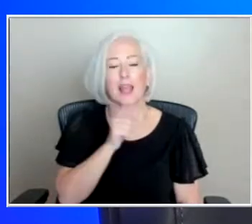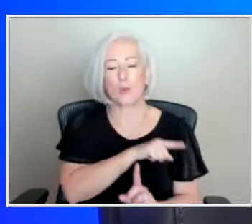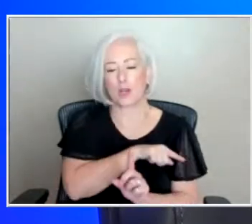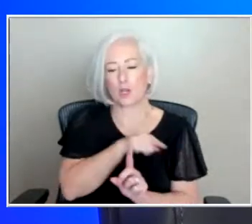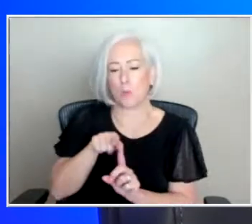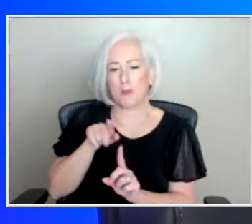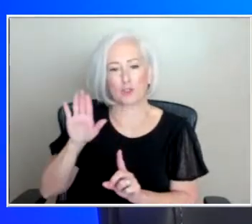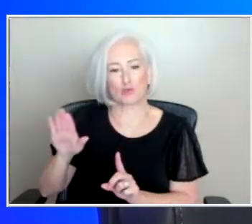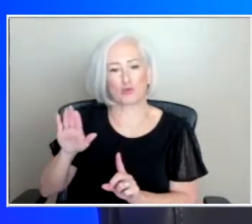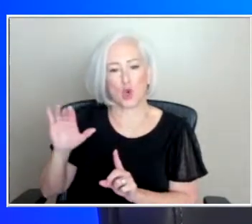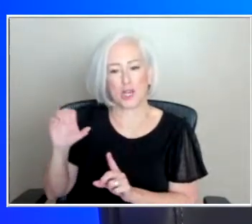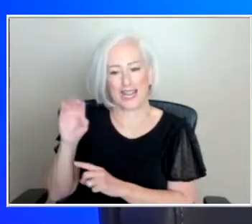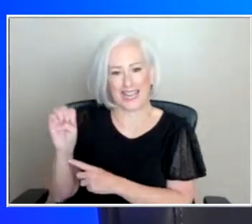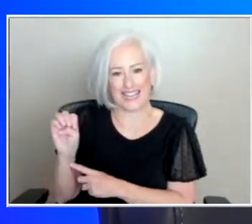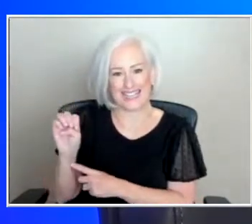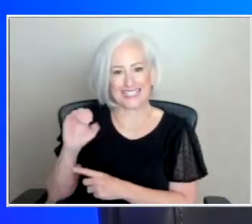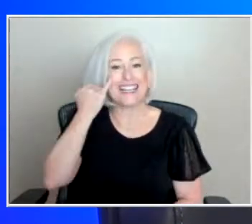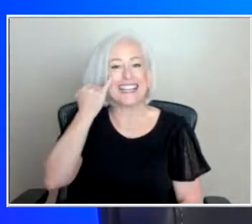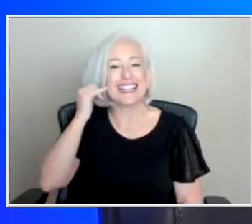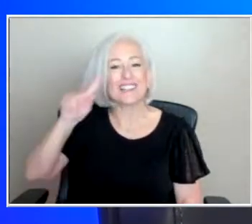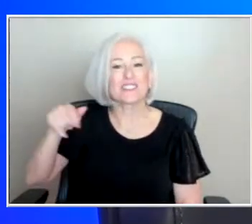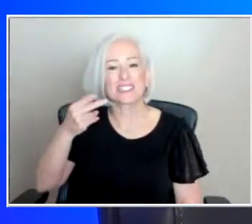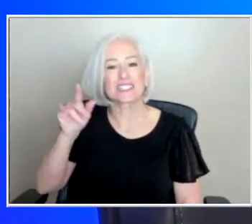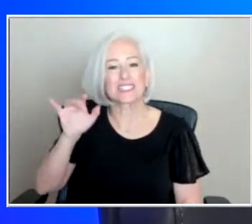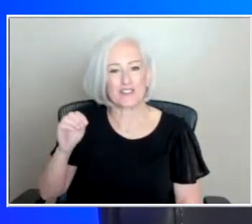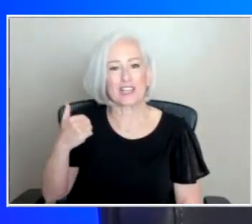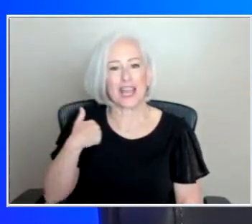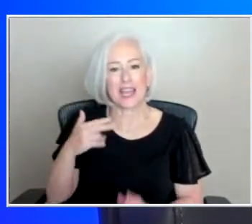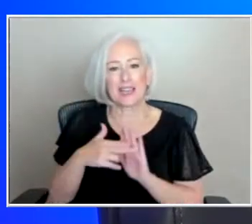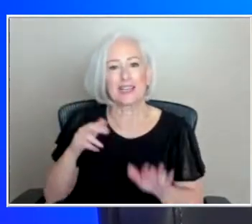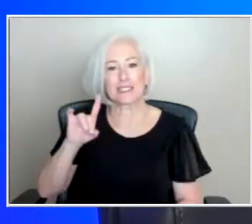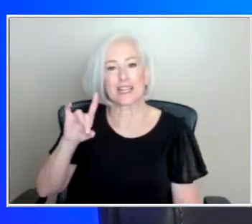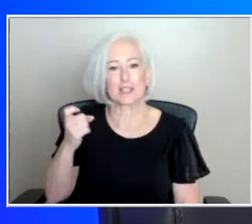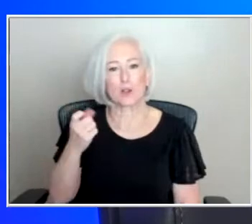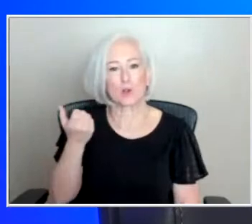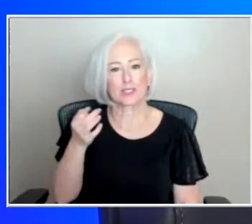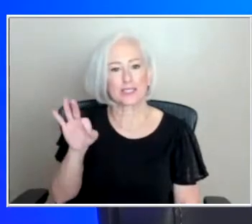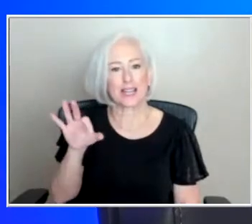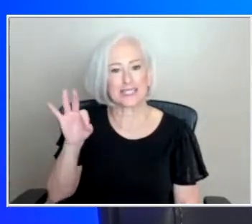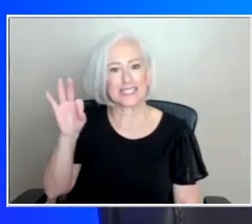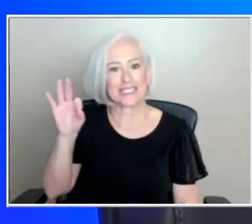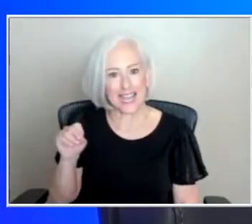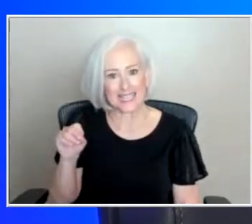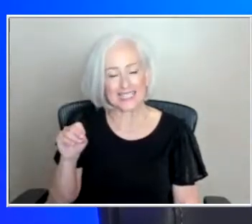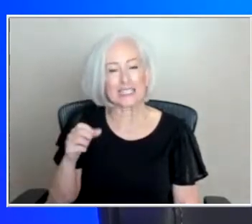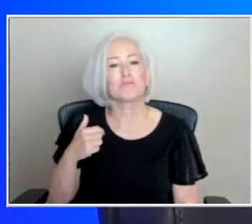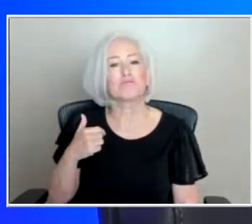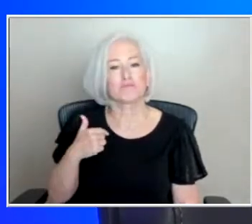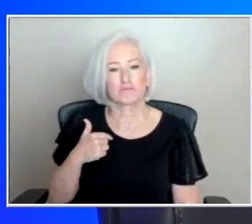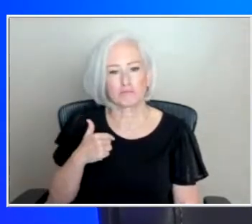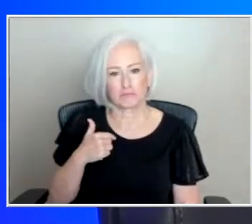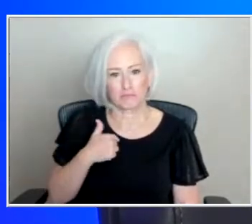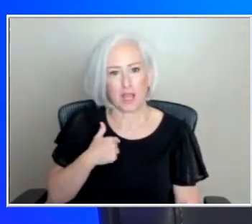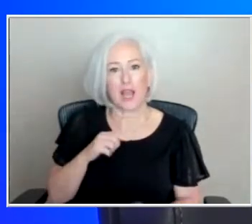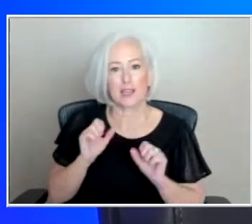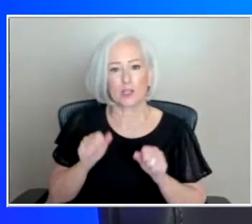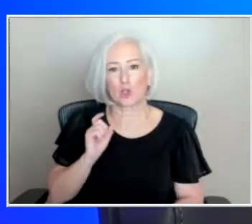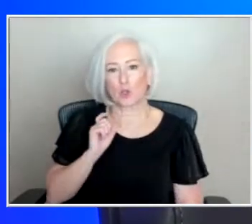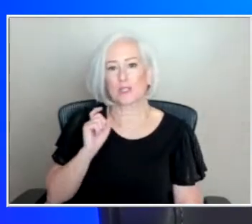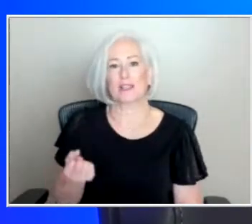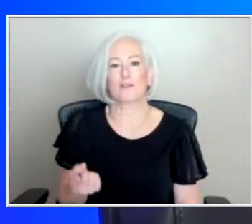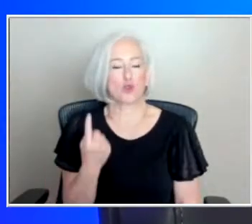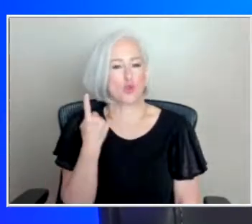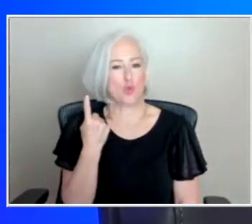that. If Stephanie had the diagnosis of colon cancer in the 90s, I will be able to give her only one